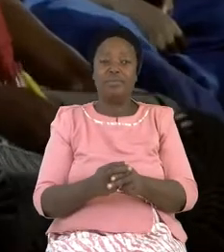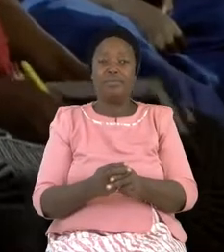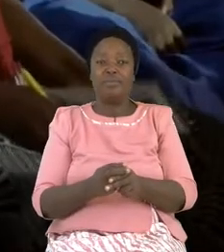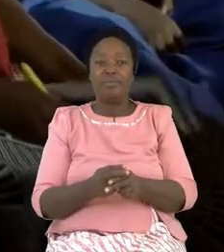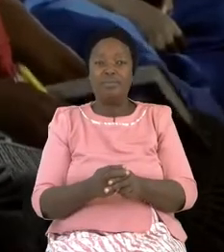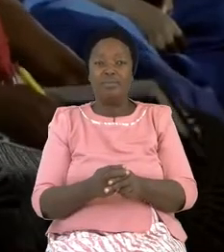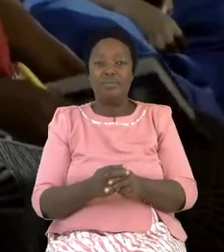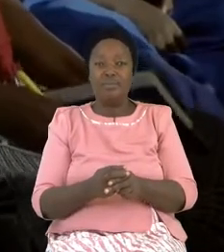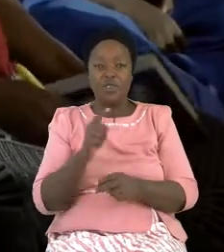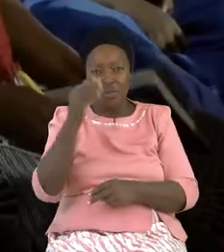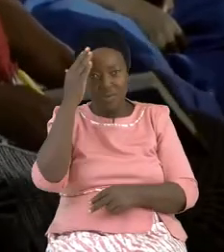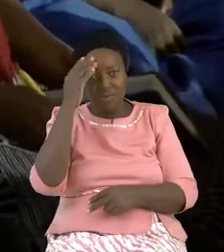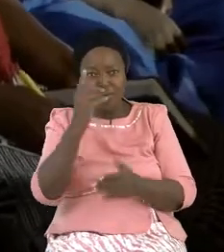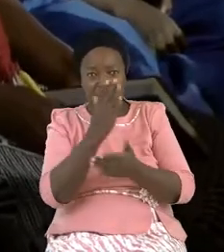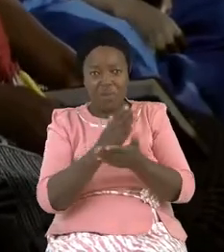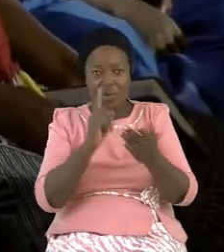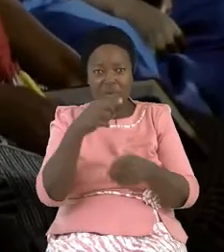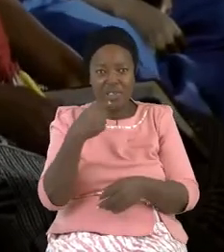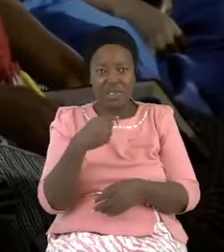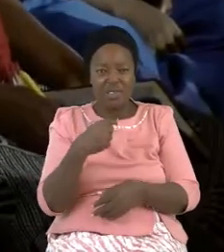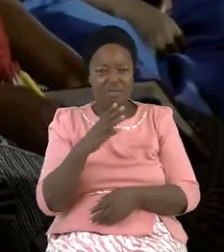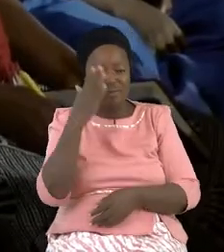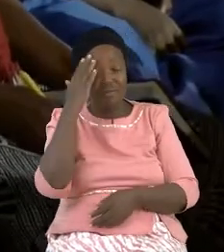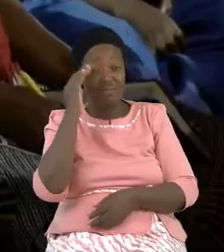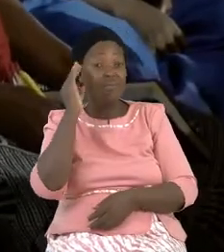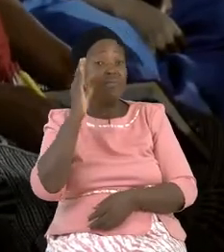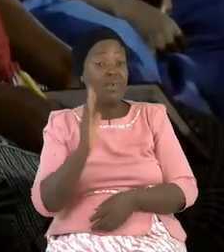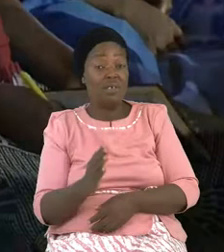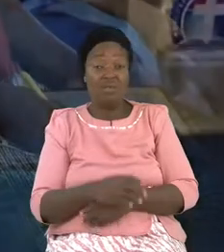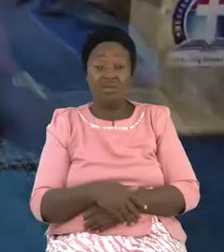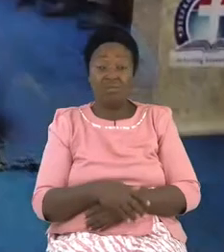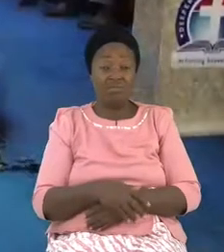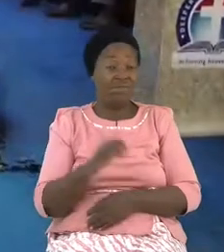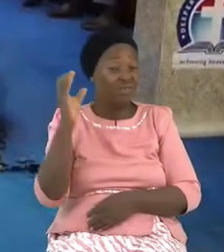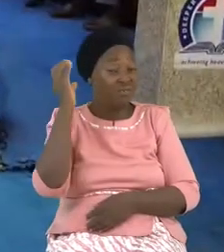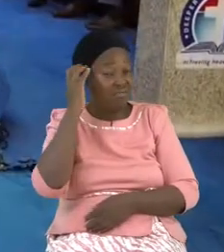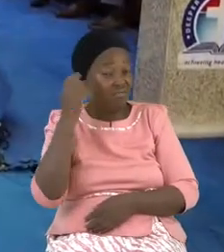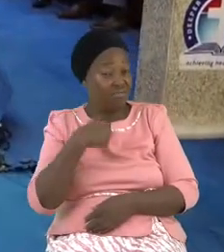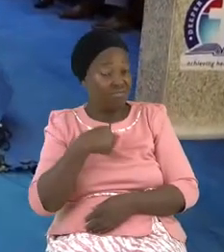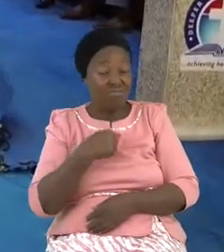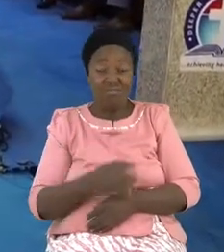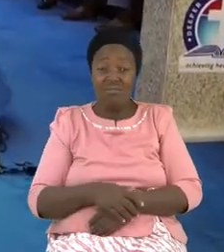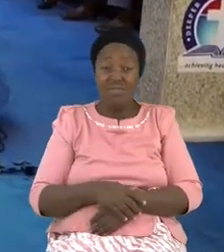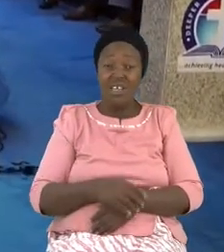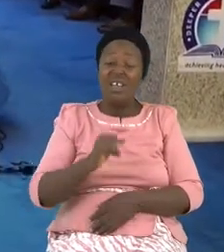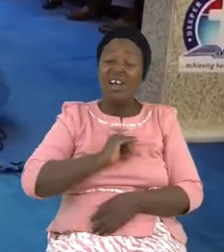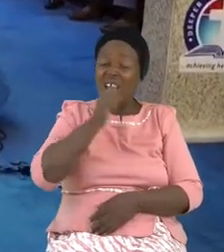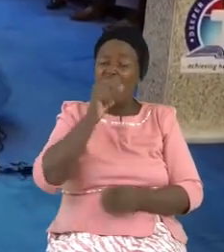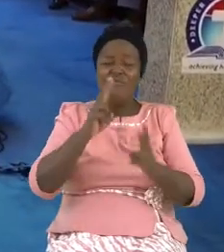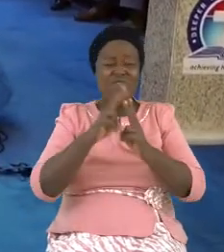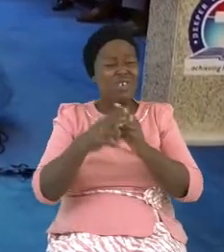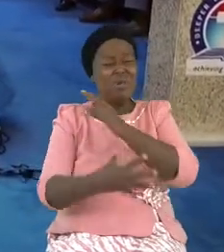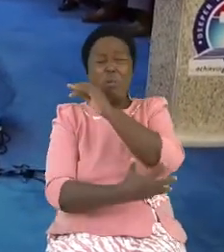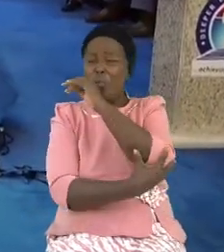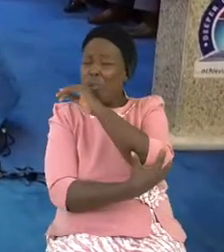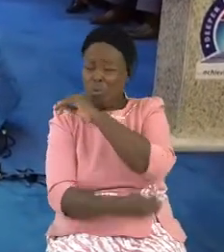somebody says, you know, Pastor, I'm living from hand to mouth. And I could barely feed with